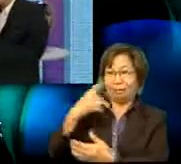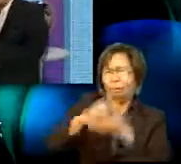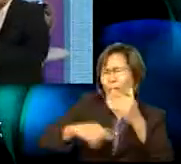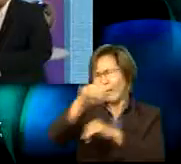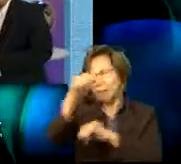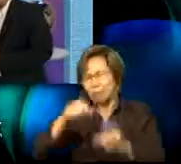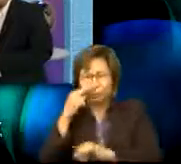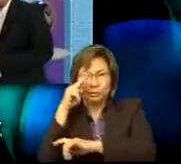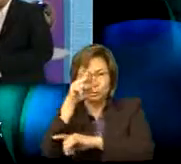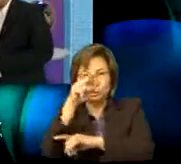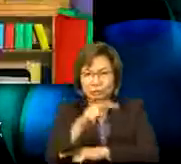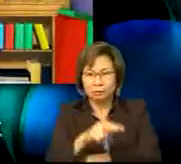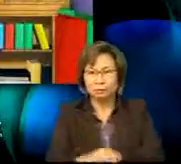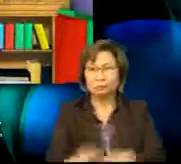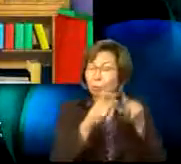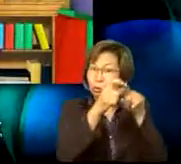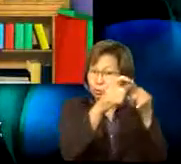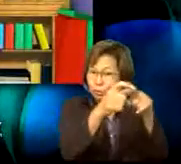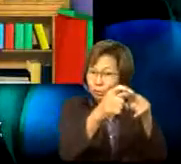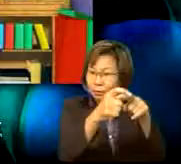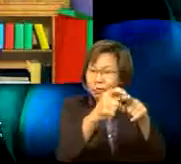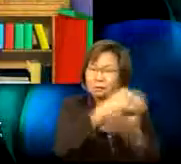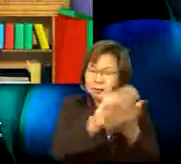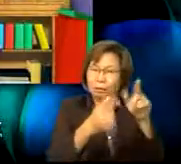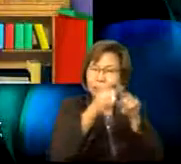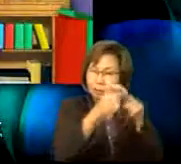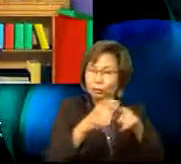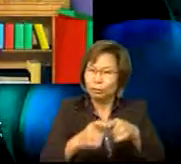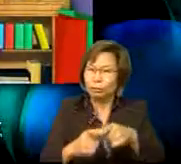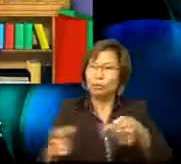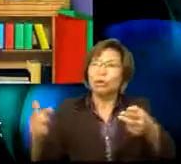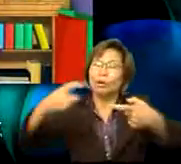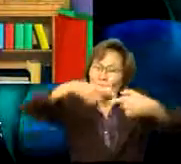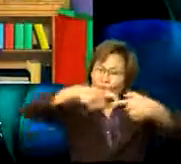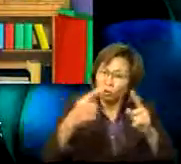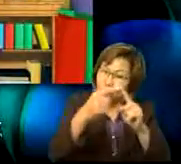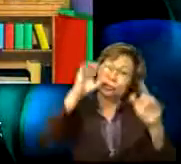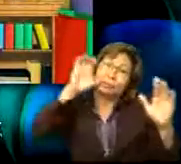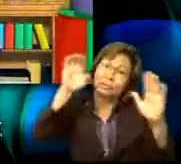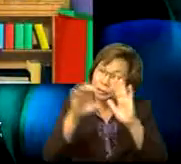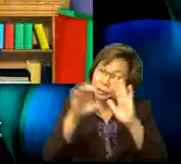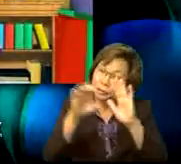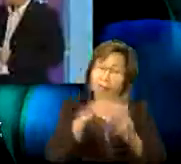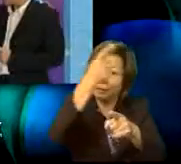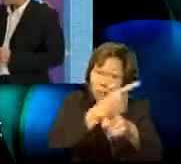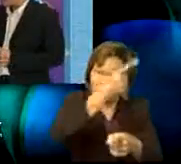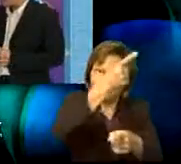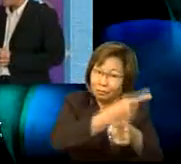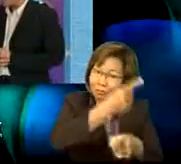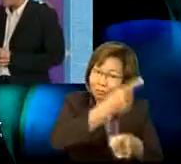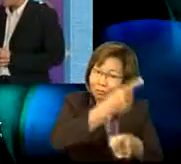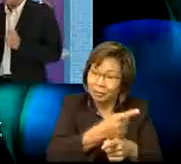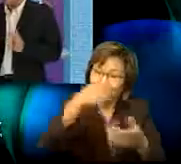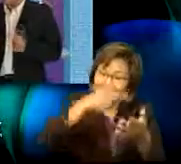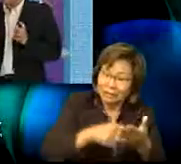what else can you see? Words. Some words related to the picture. That is